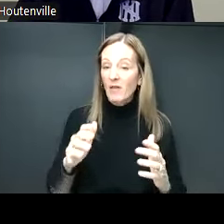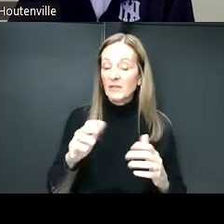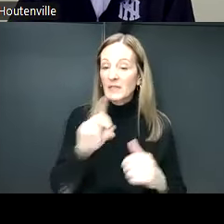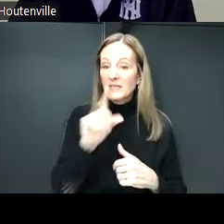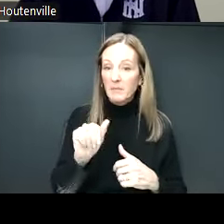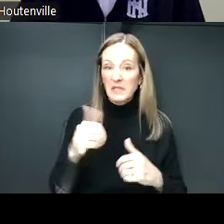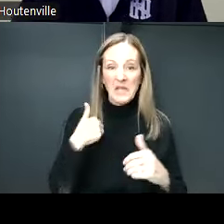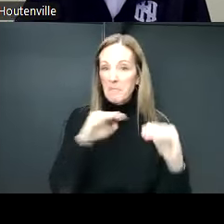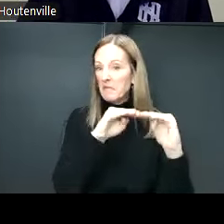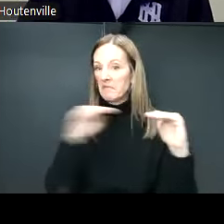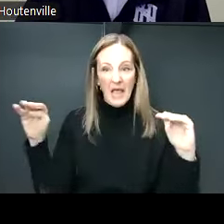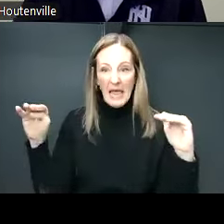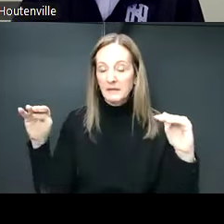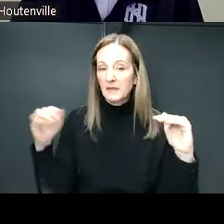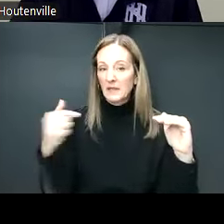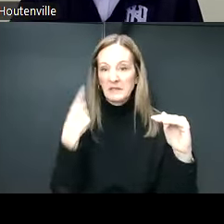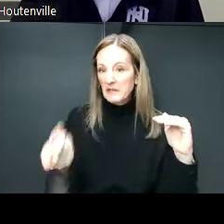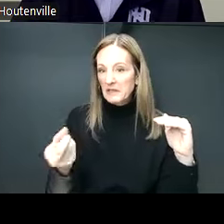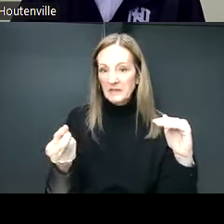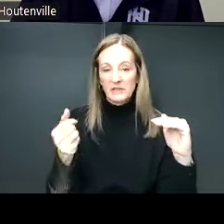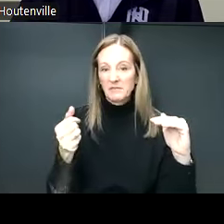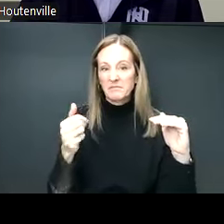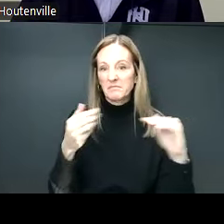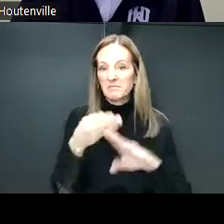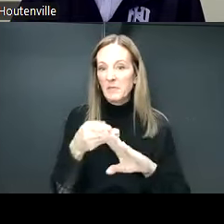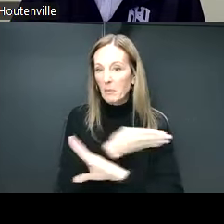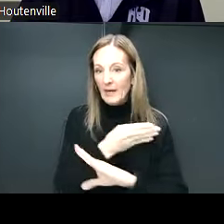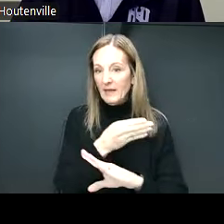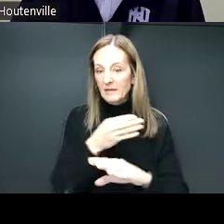since reaching basically the pre-COVID peak.